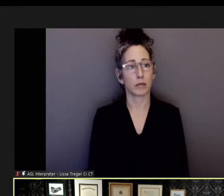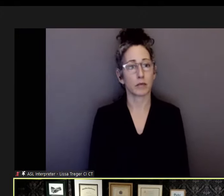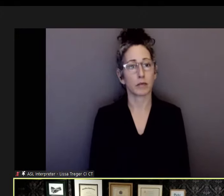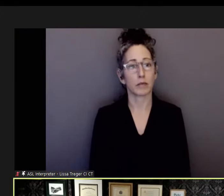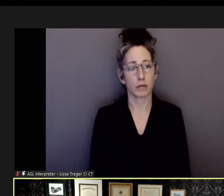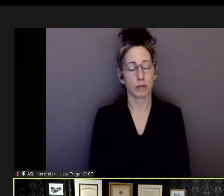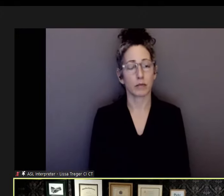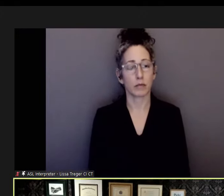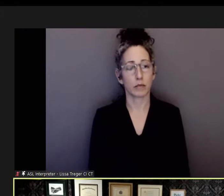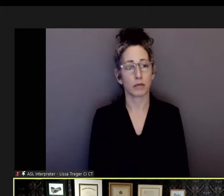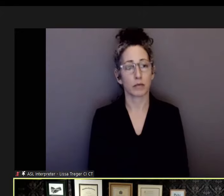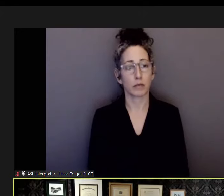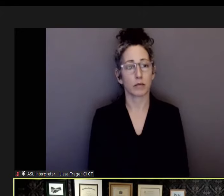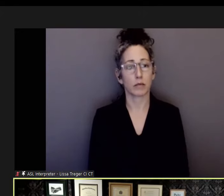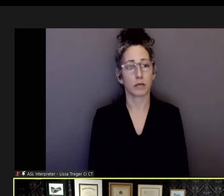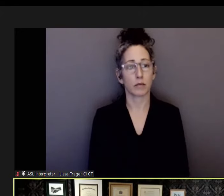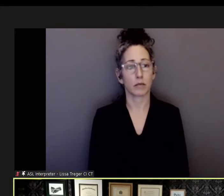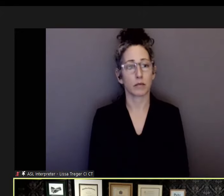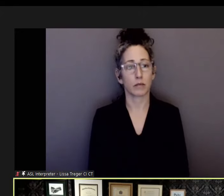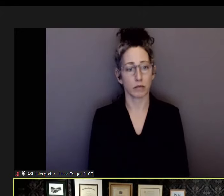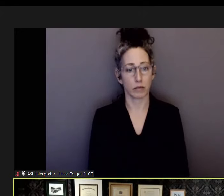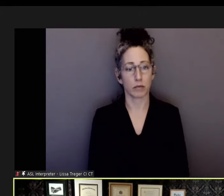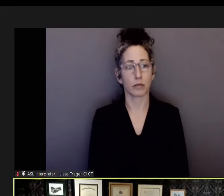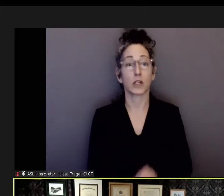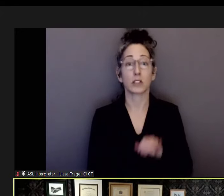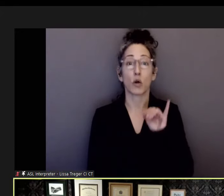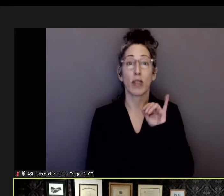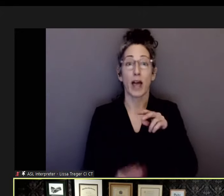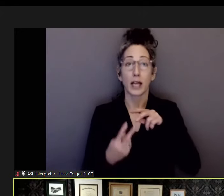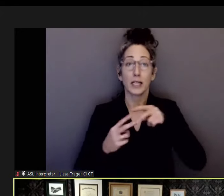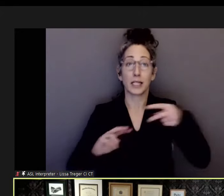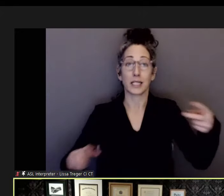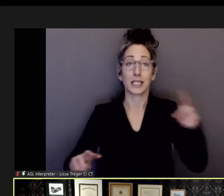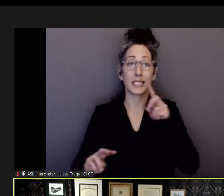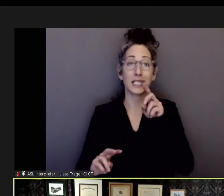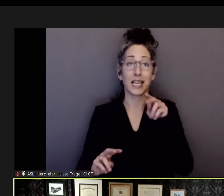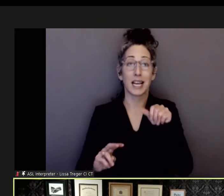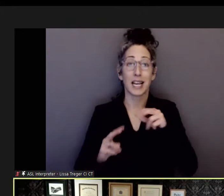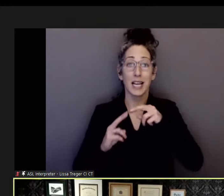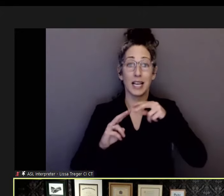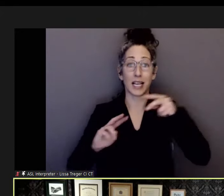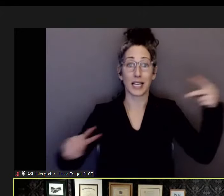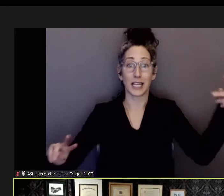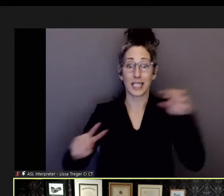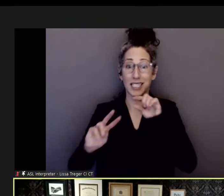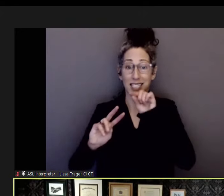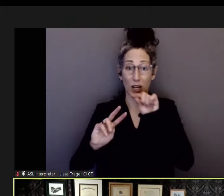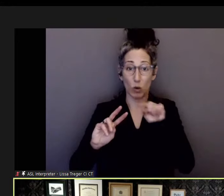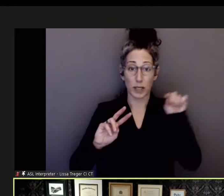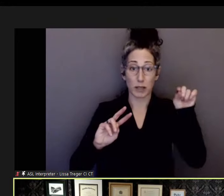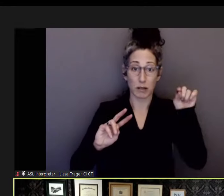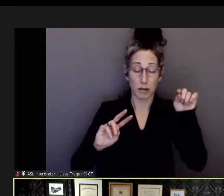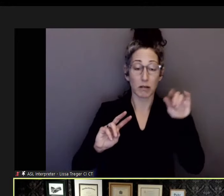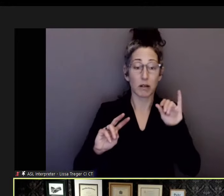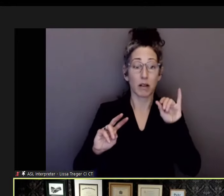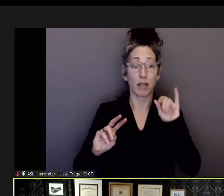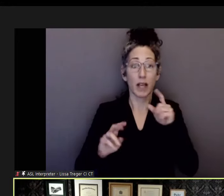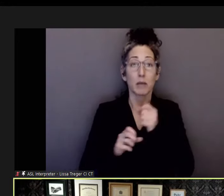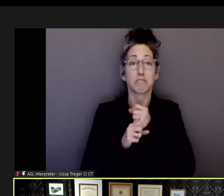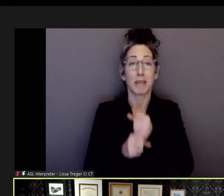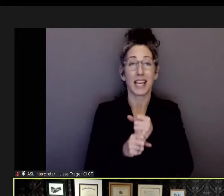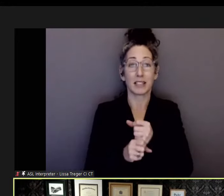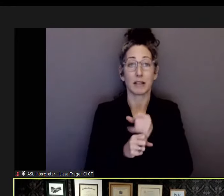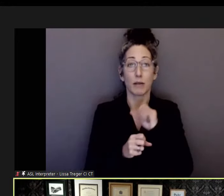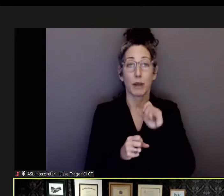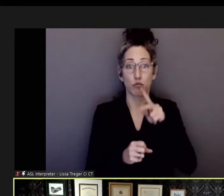So we take that known DNA sequence, in this case, it's the sequence that produces the spike protein of